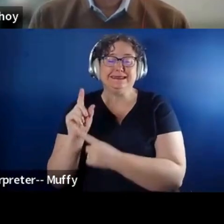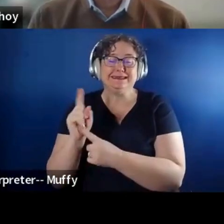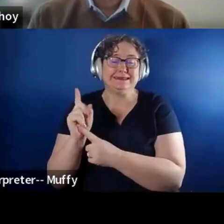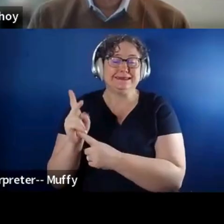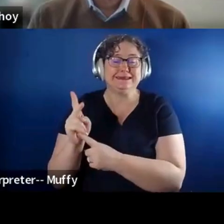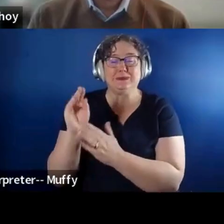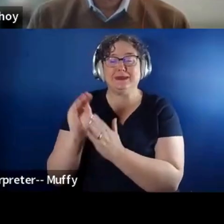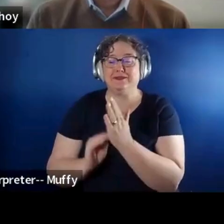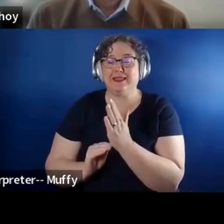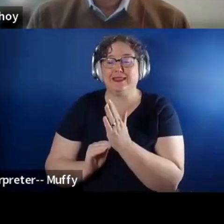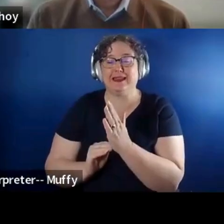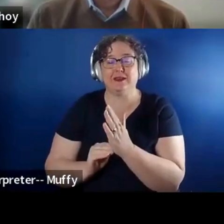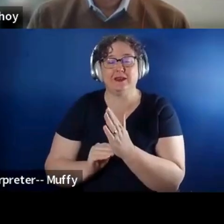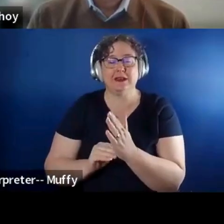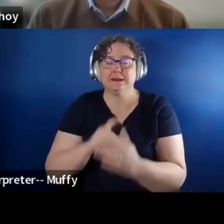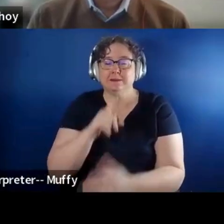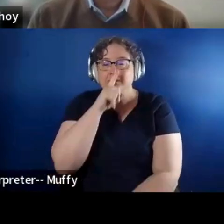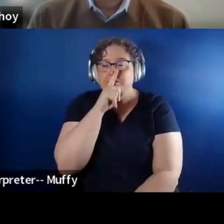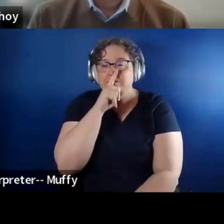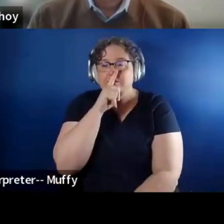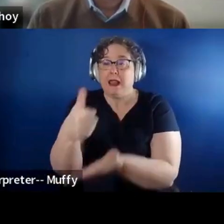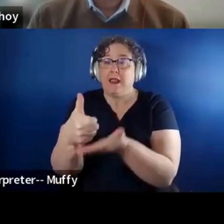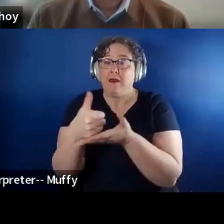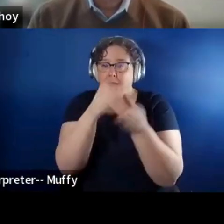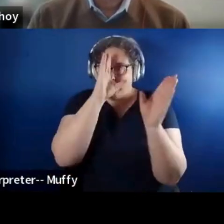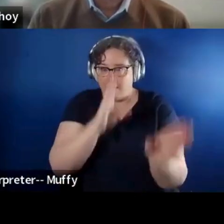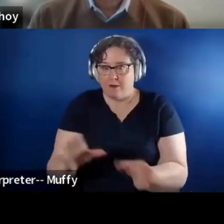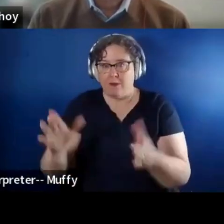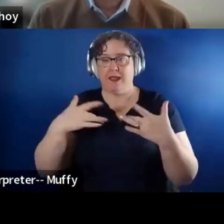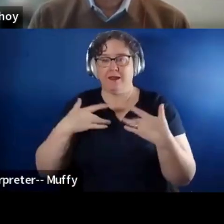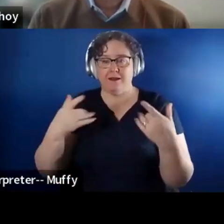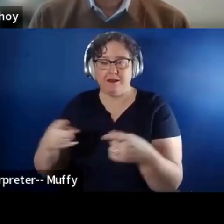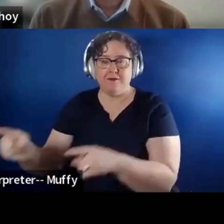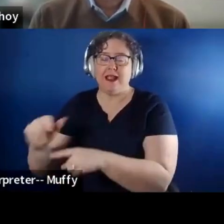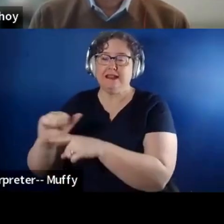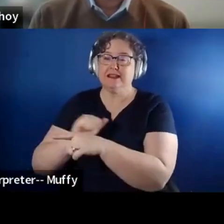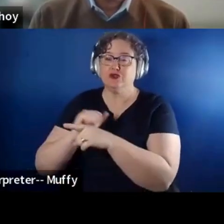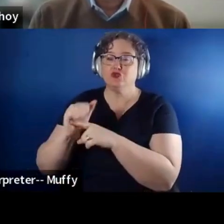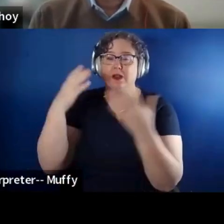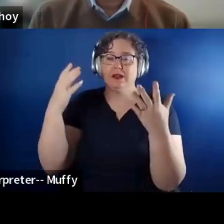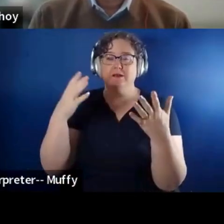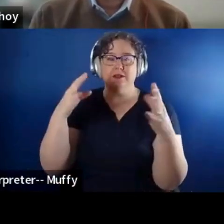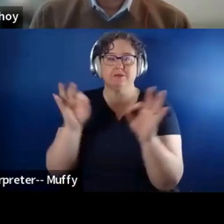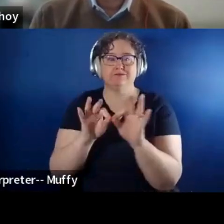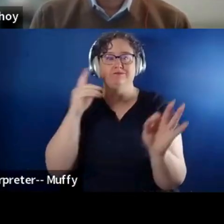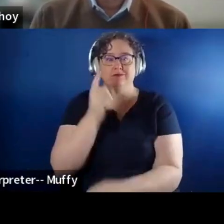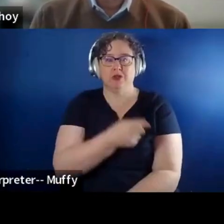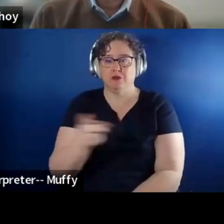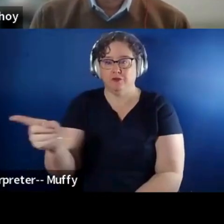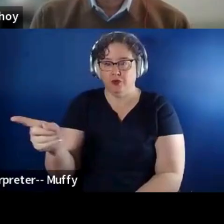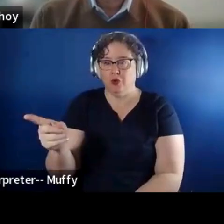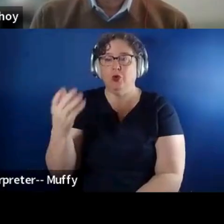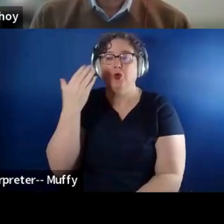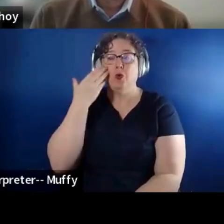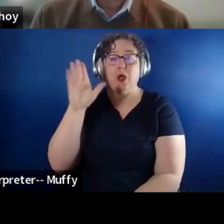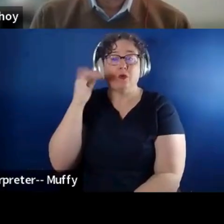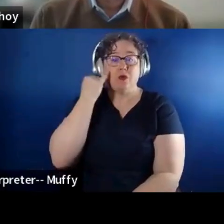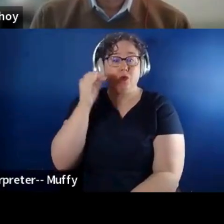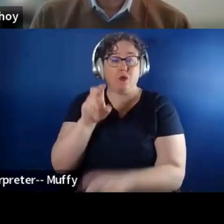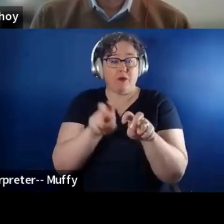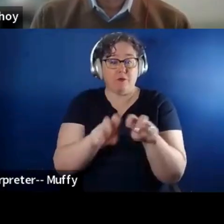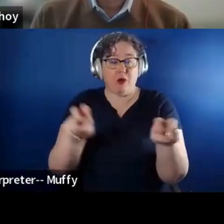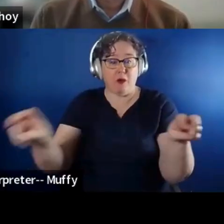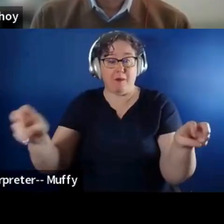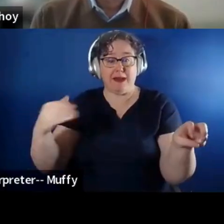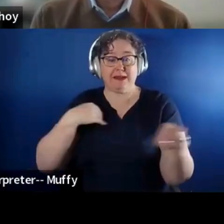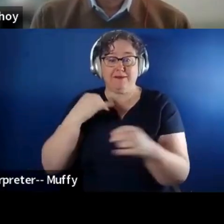it. It's anonymous. That helps us plan events and trainings that will be most valuable to the community. I don't know if any of our panelists have like